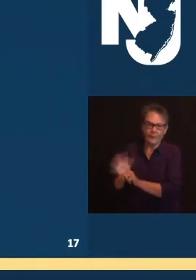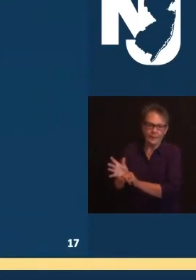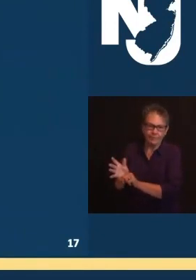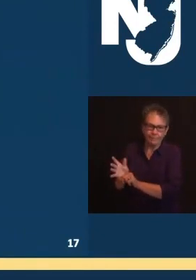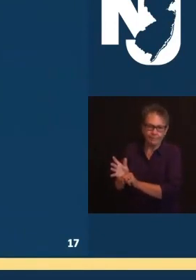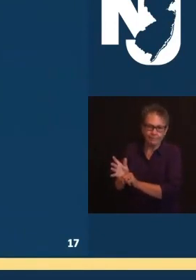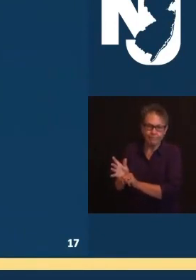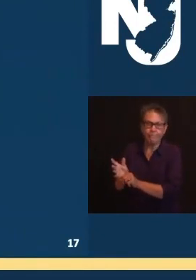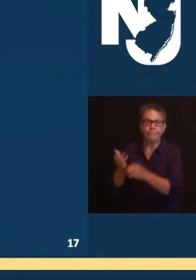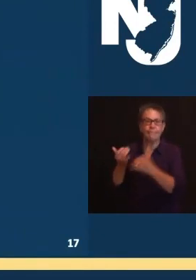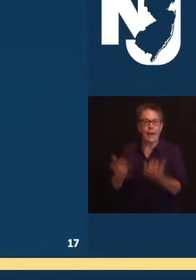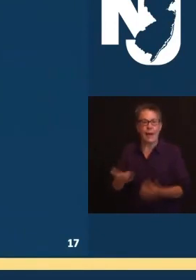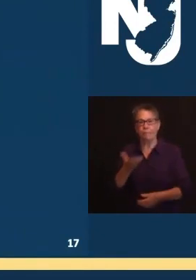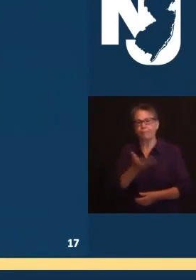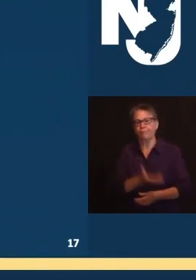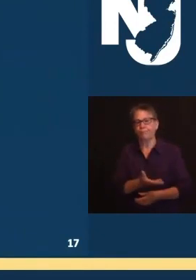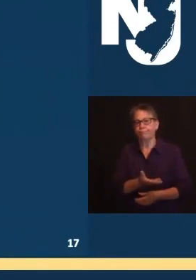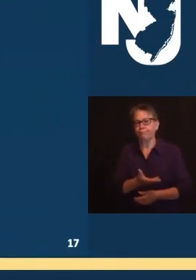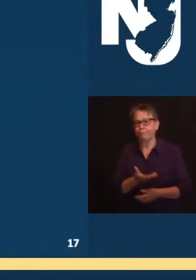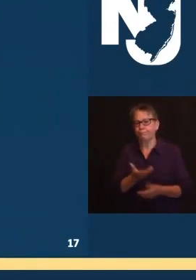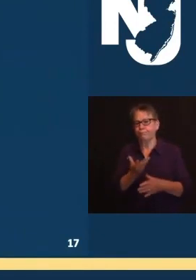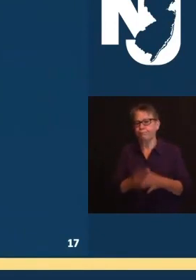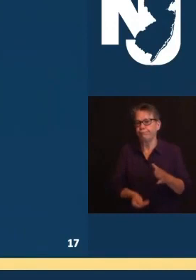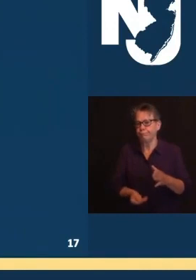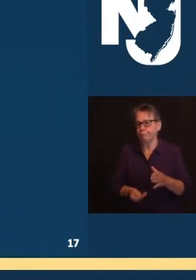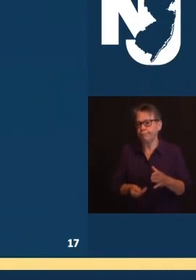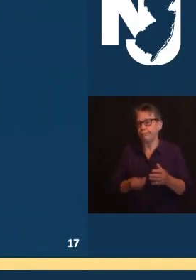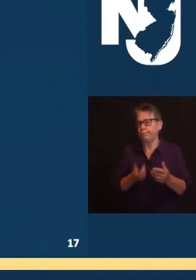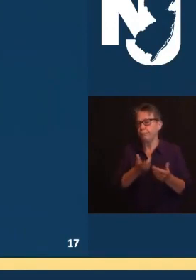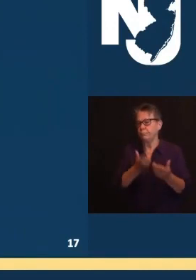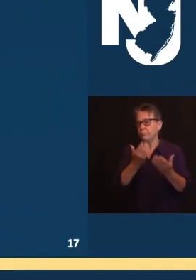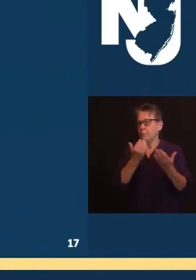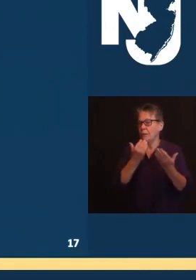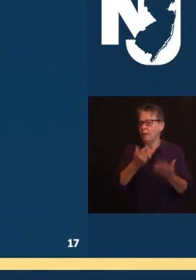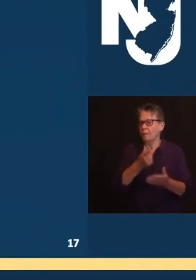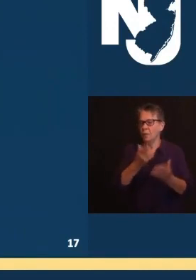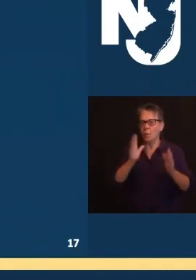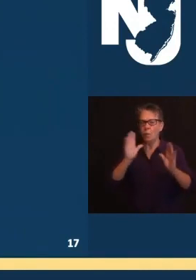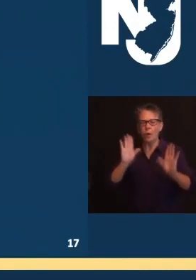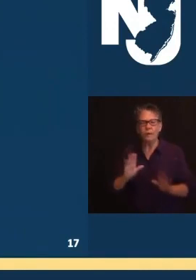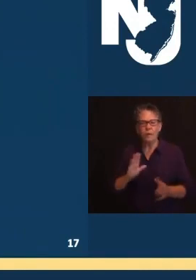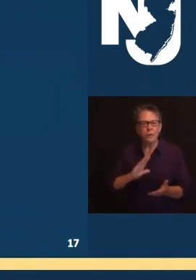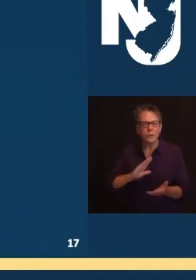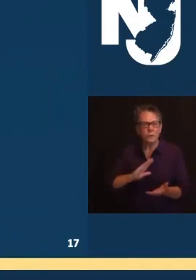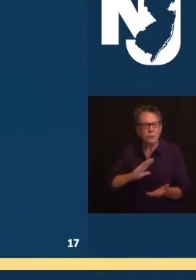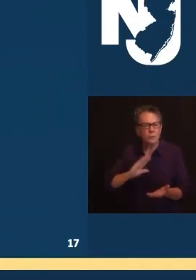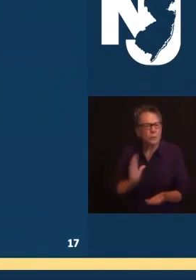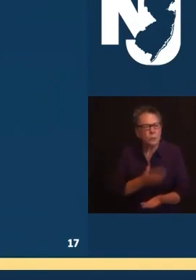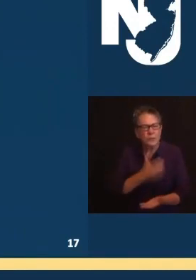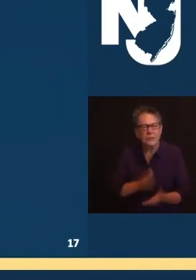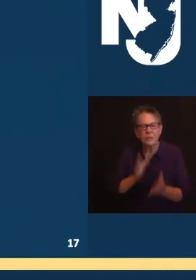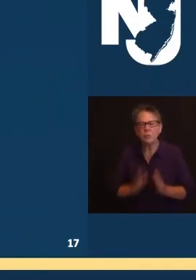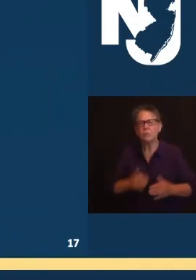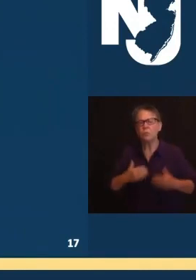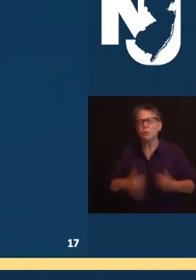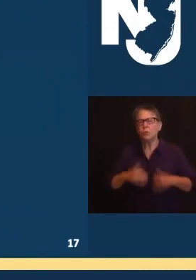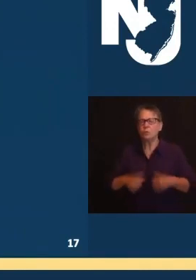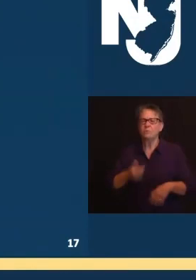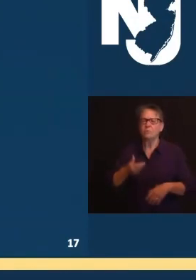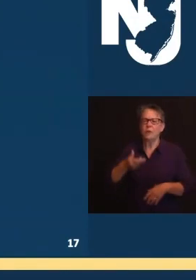We thank Wallace for his many years of music, and again, may God bless his memory, his soul, and watch over his family, including his